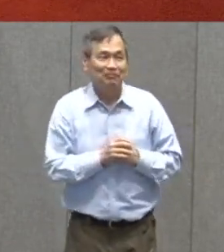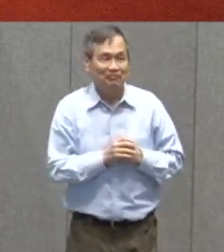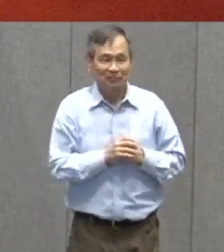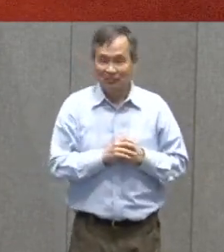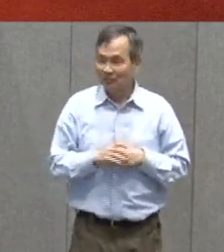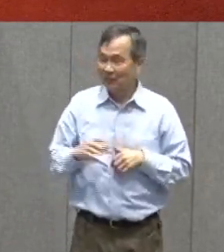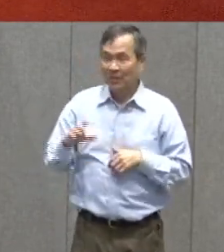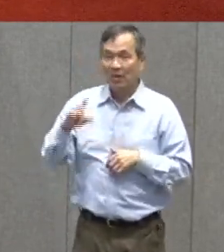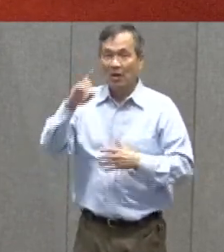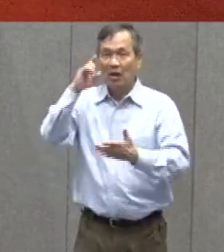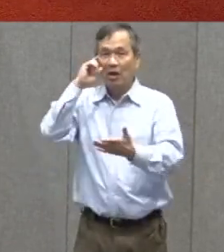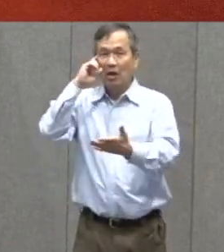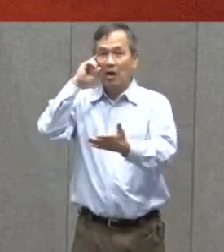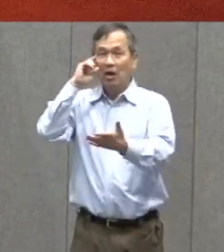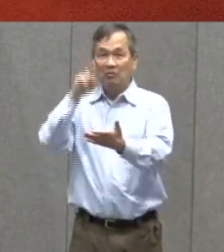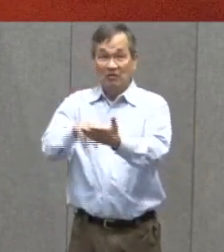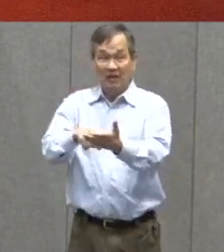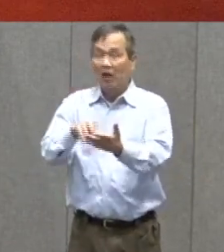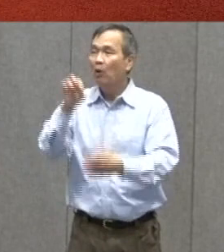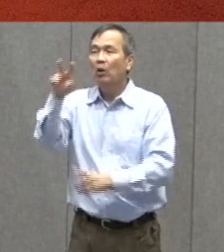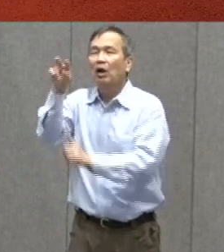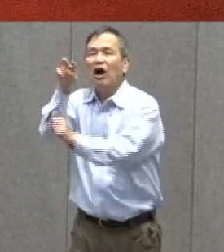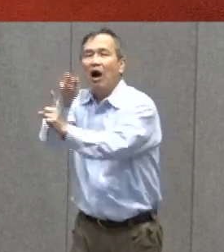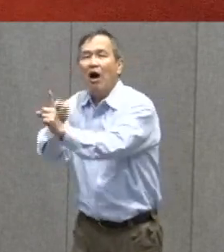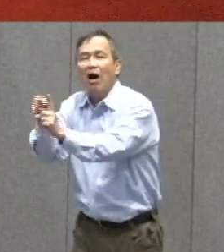be observation.